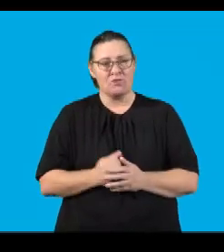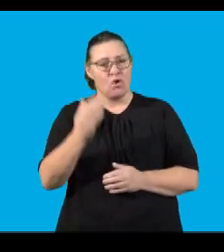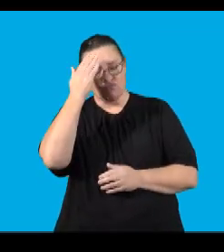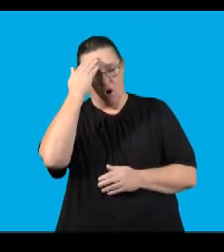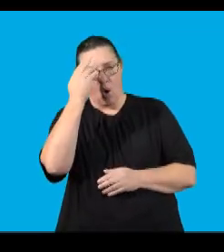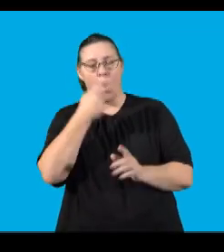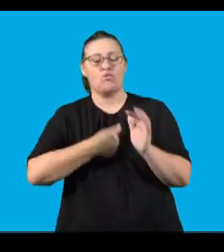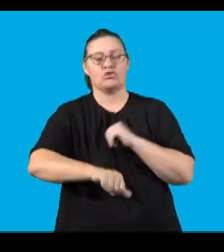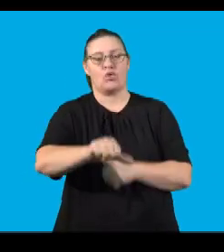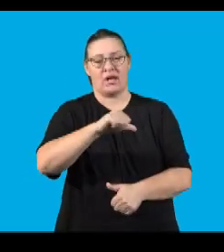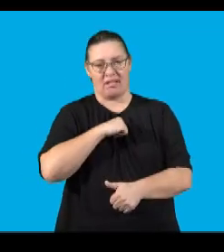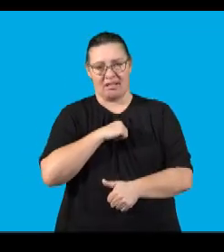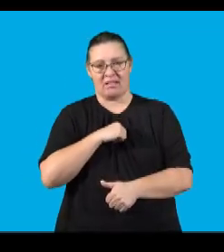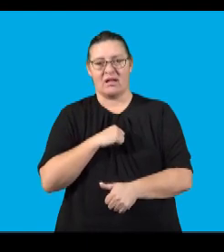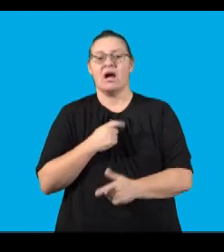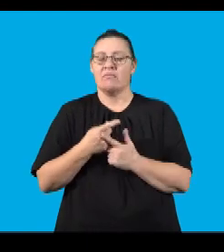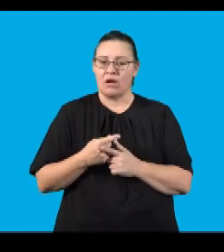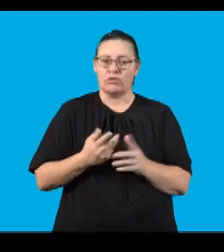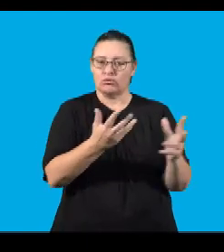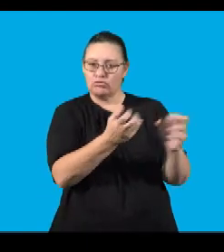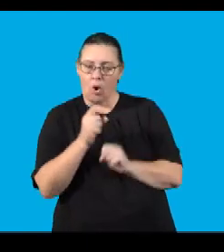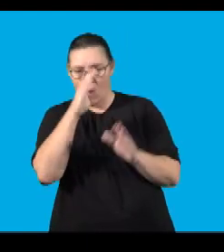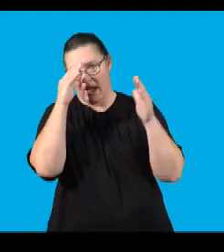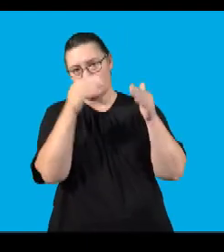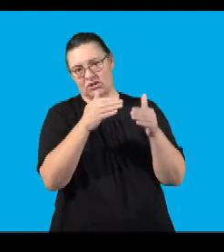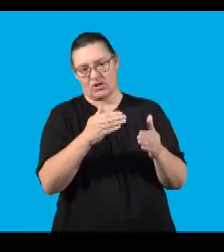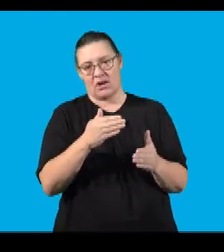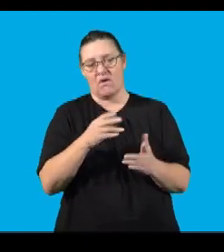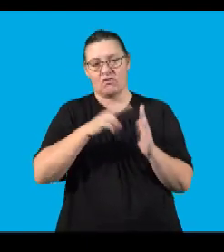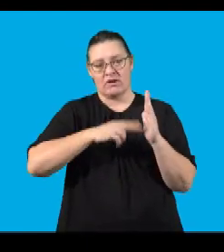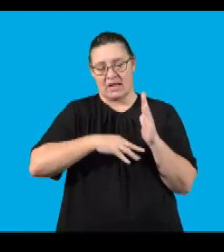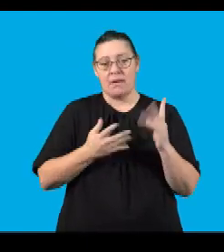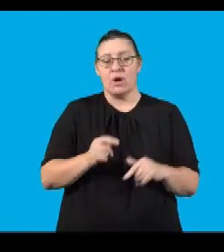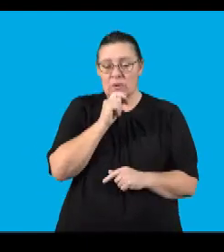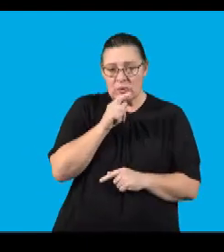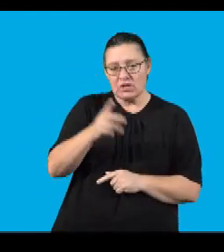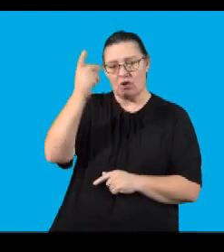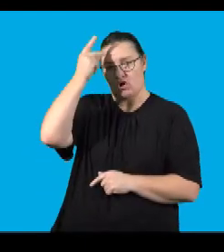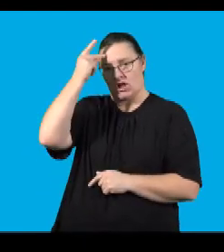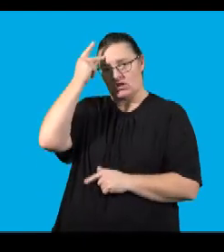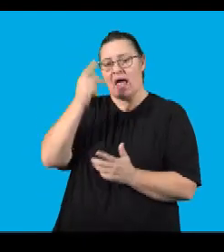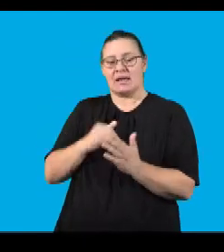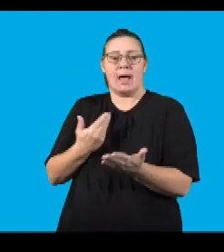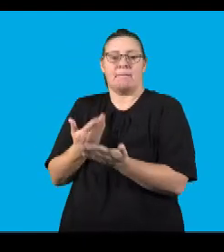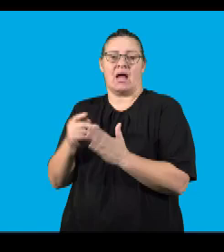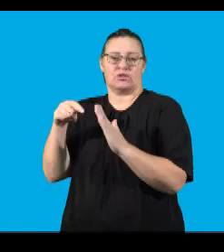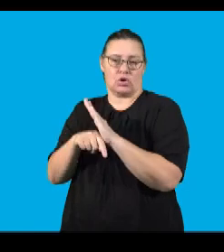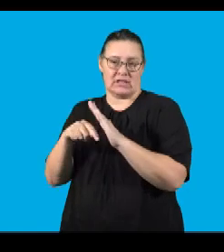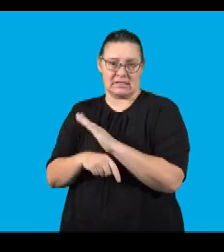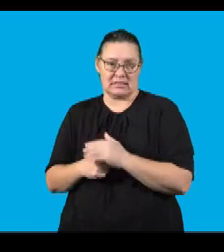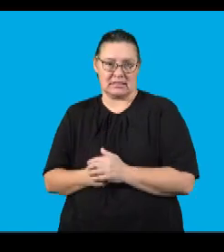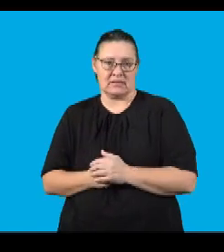know rhetorical questions function to draw the reader's attention, and now you must use that knowledge and apply it to the